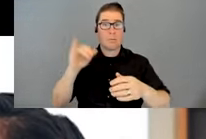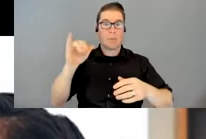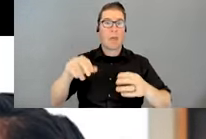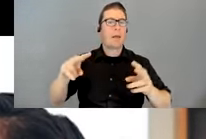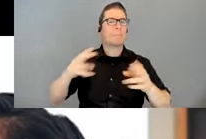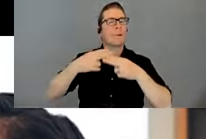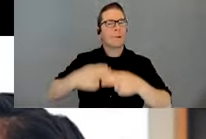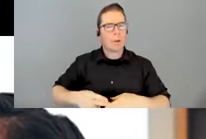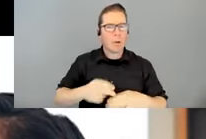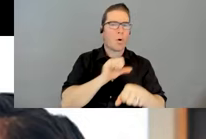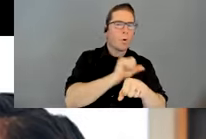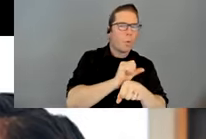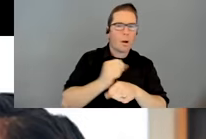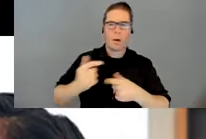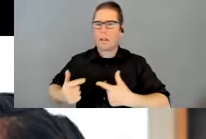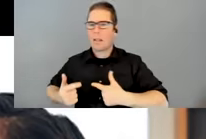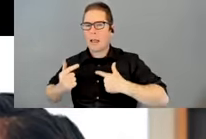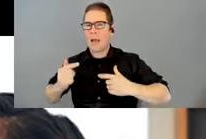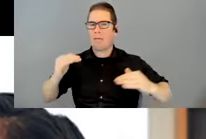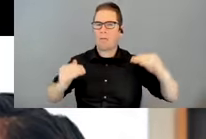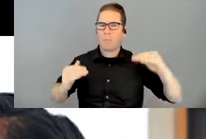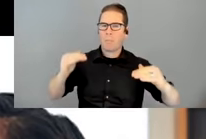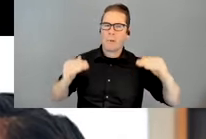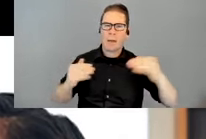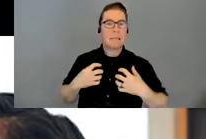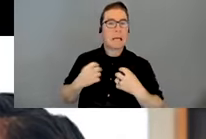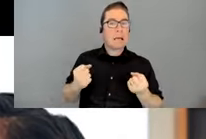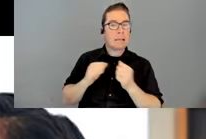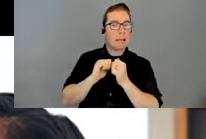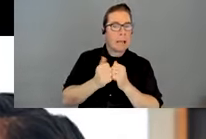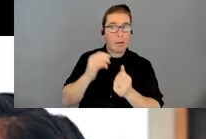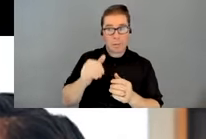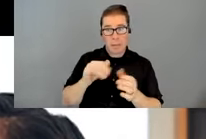which includes basic self-care and stepping away from work every day.